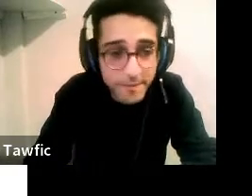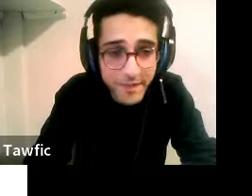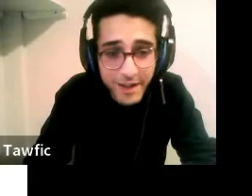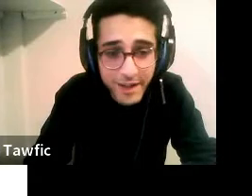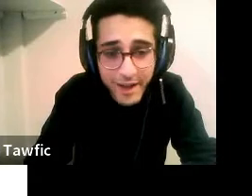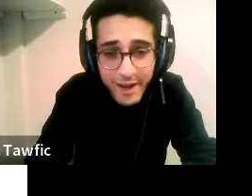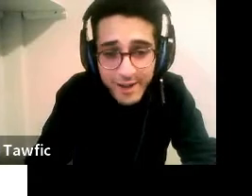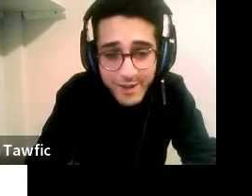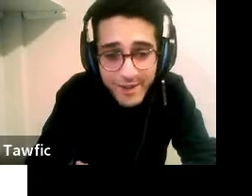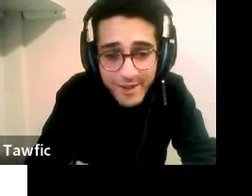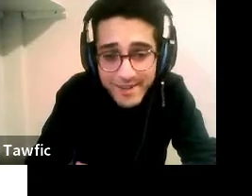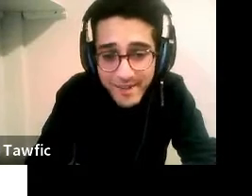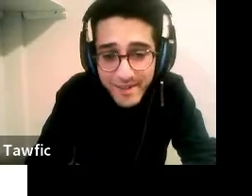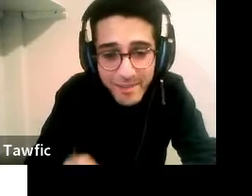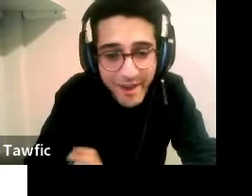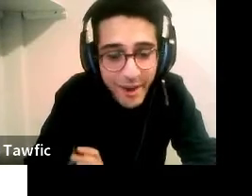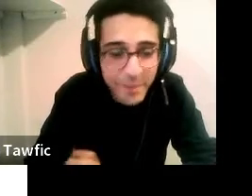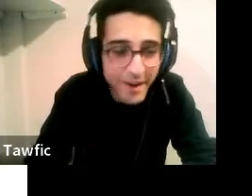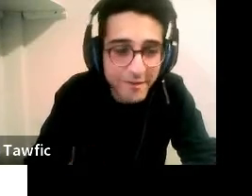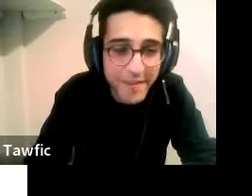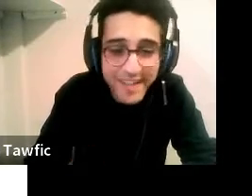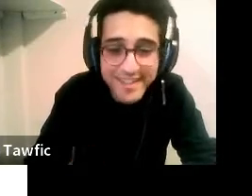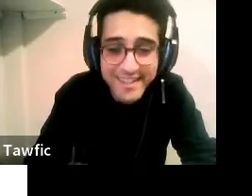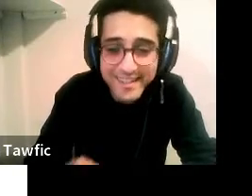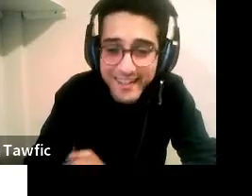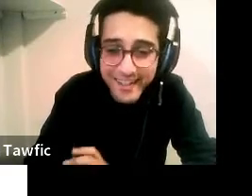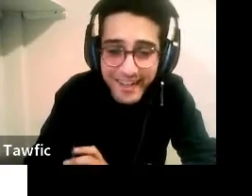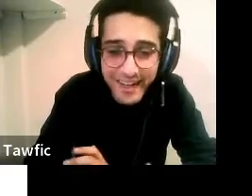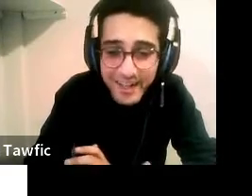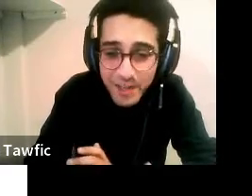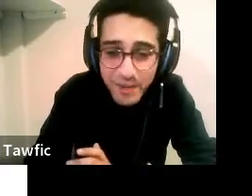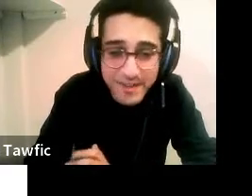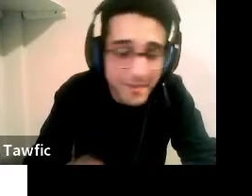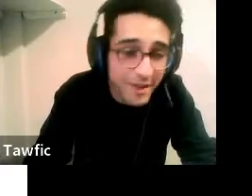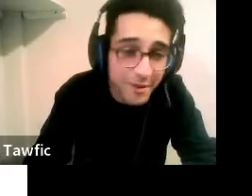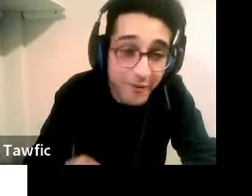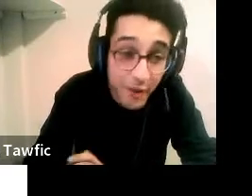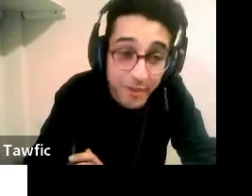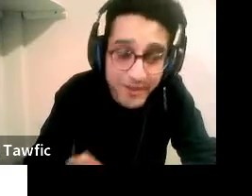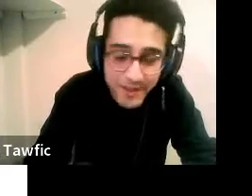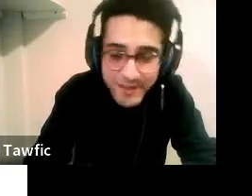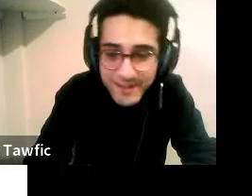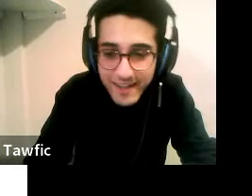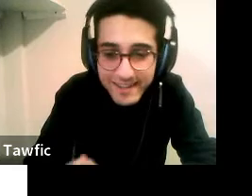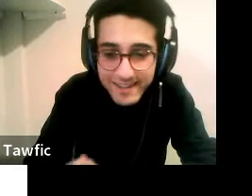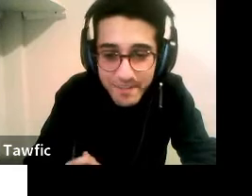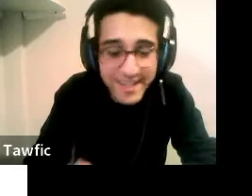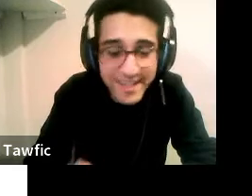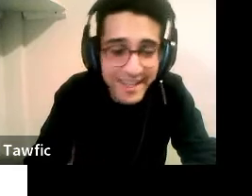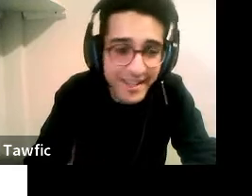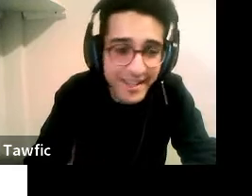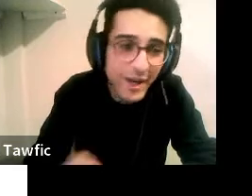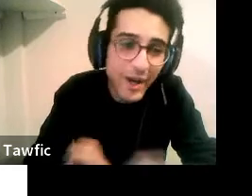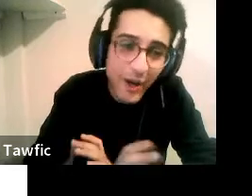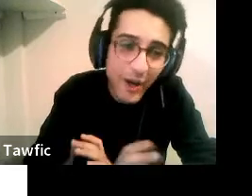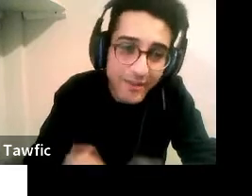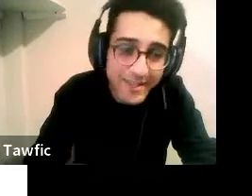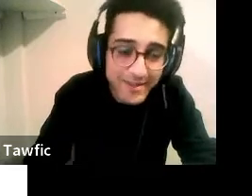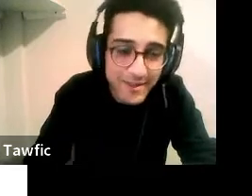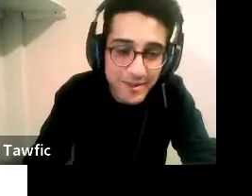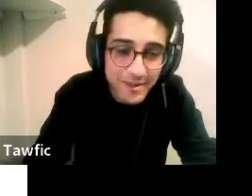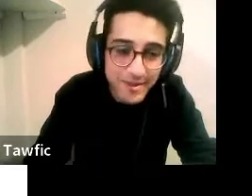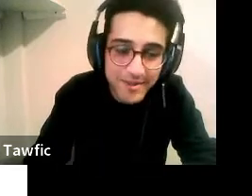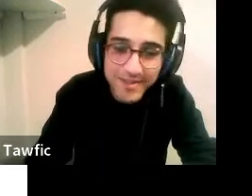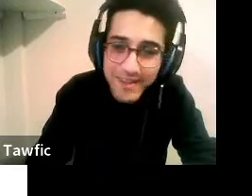relational. So in summing up, I hope I've painted a nuanced picture of homelessness and in particular of